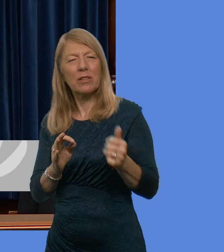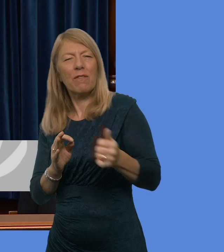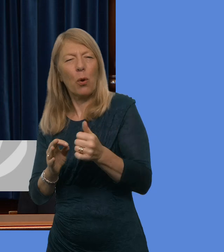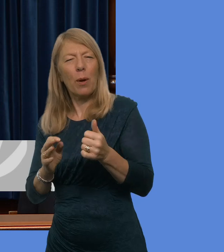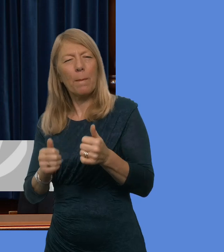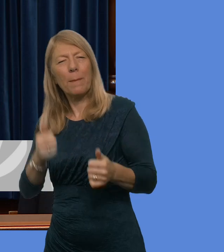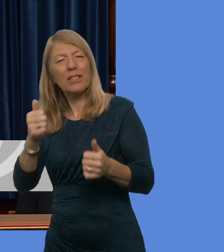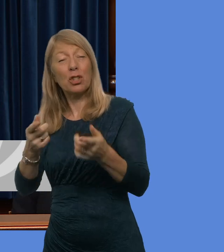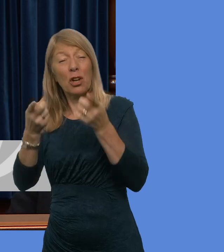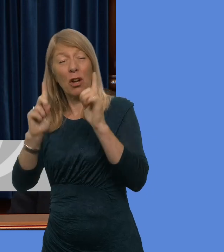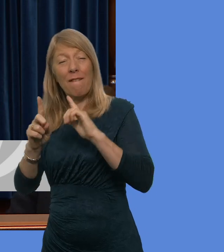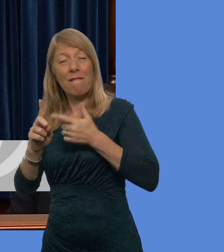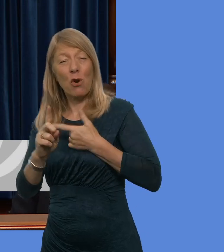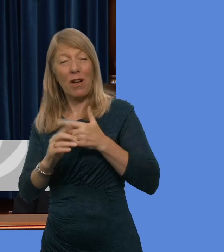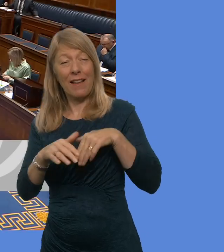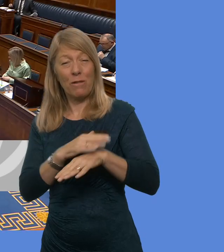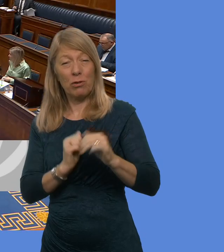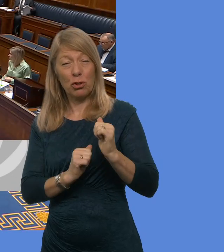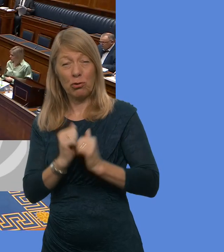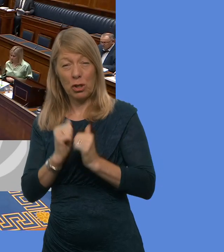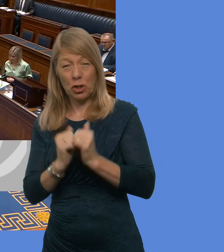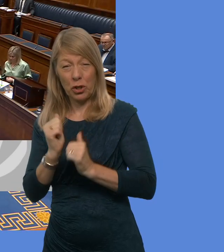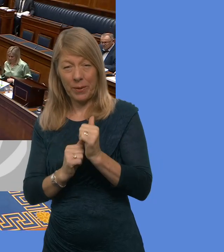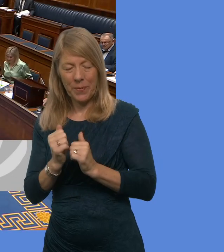withdrawn. I call Gerry Carl.